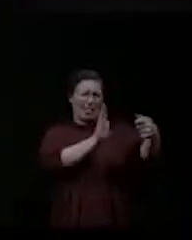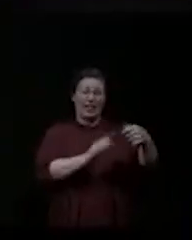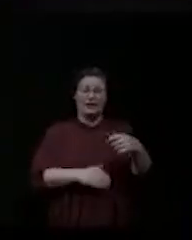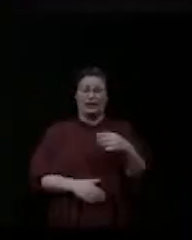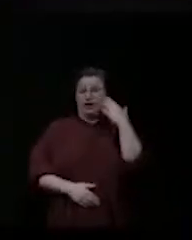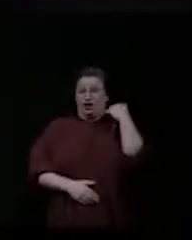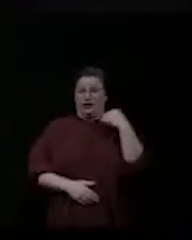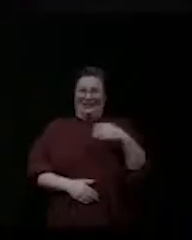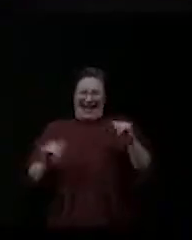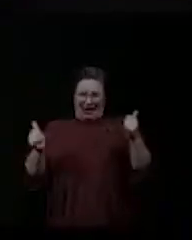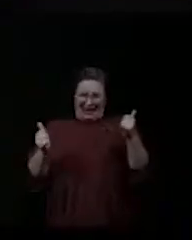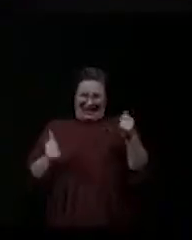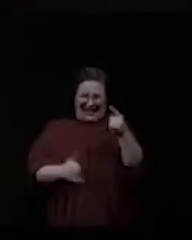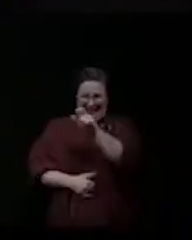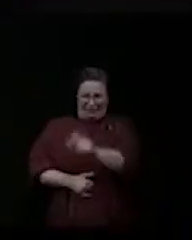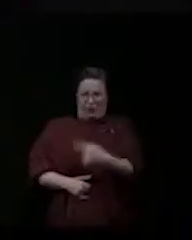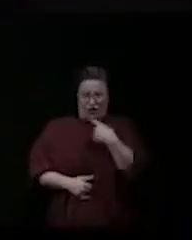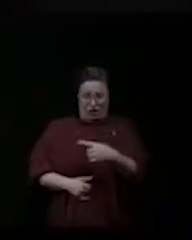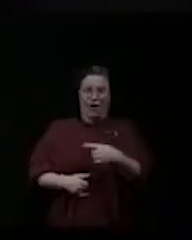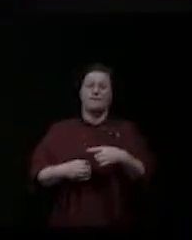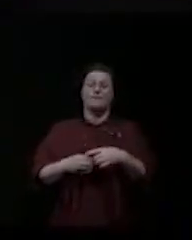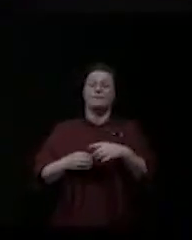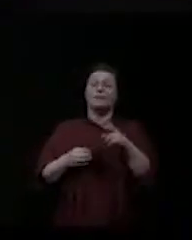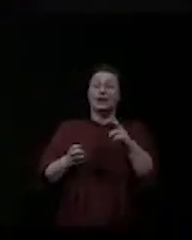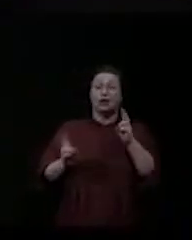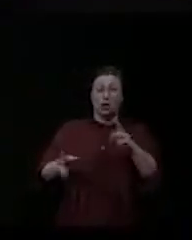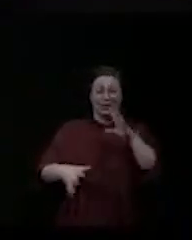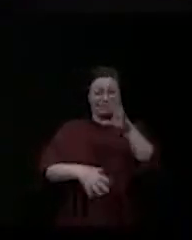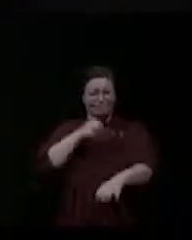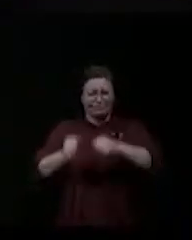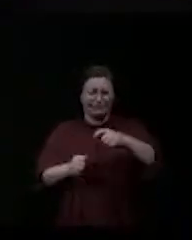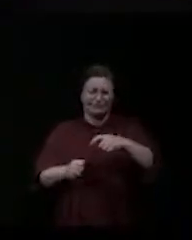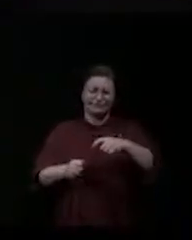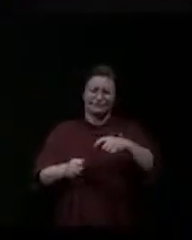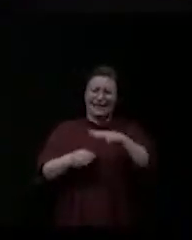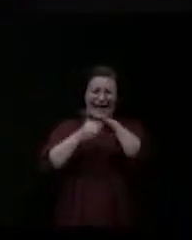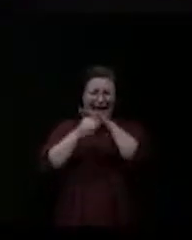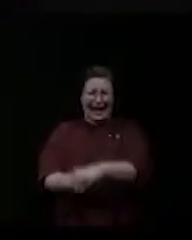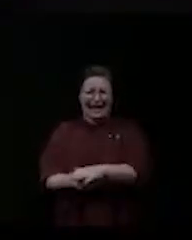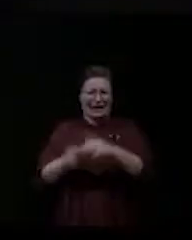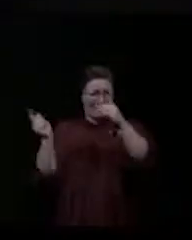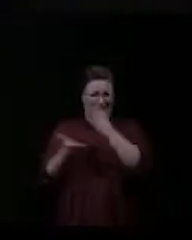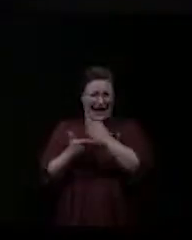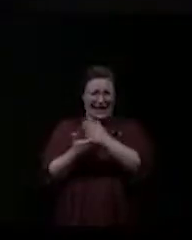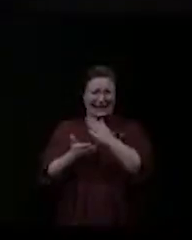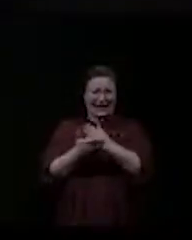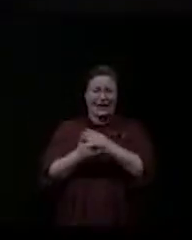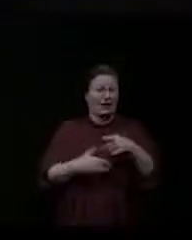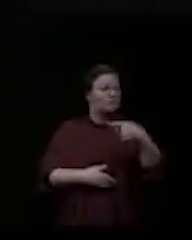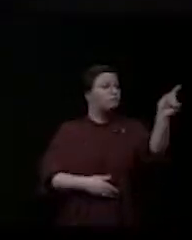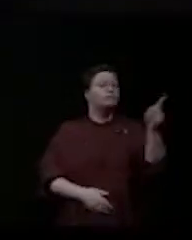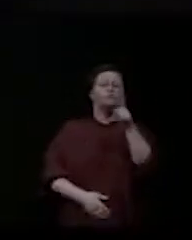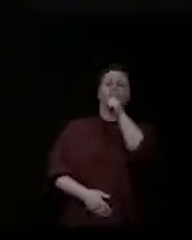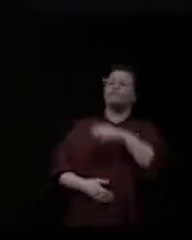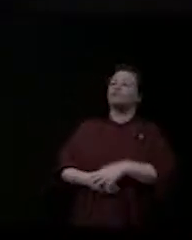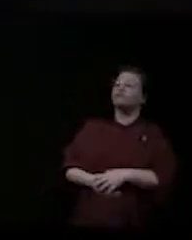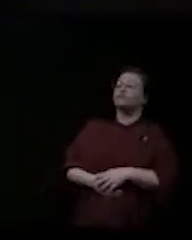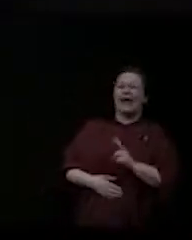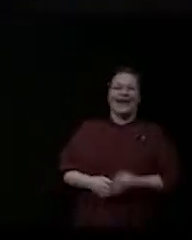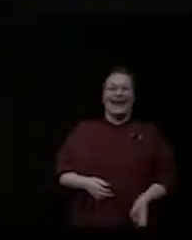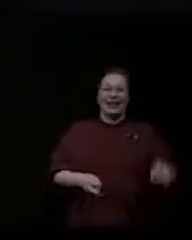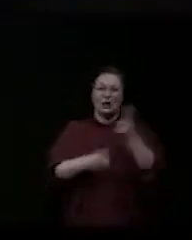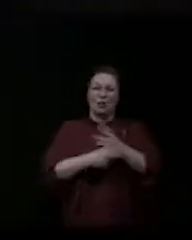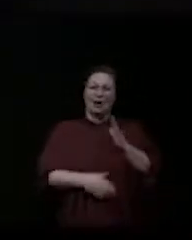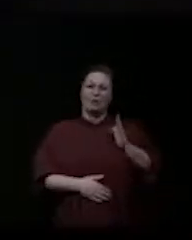Algeria recently said, "When grave violations are met with silence, double standards, or